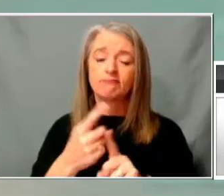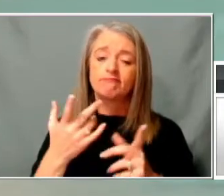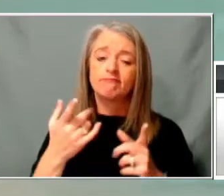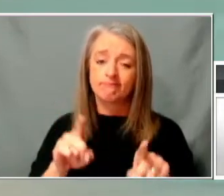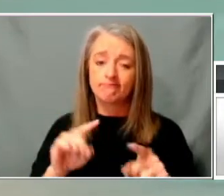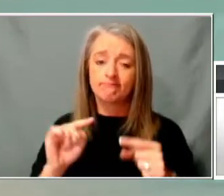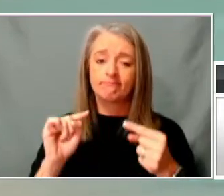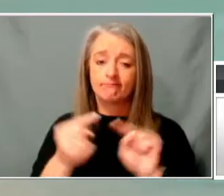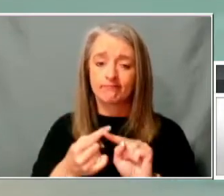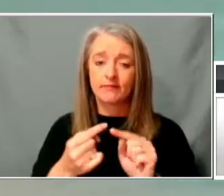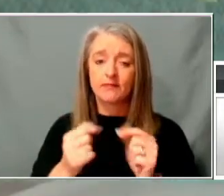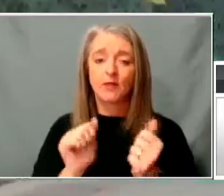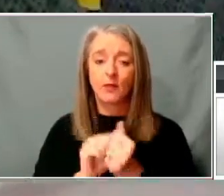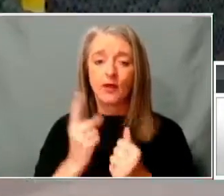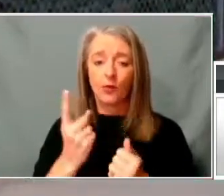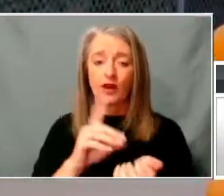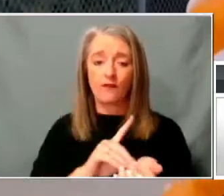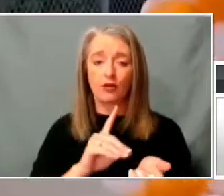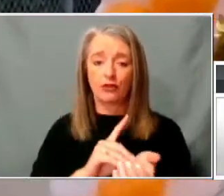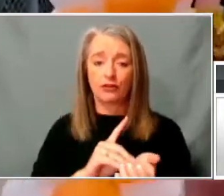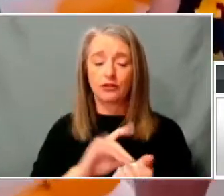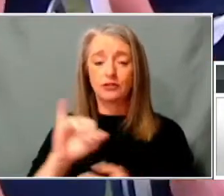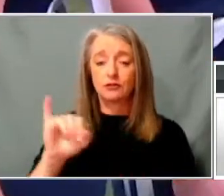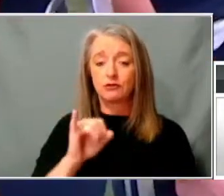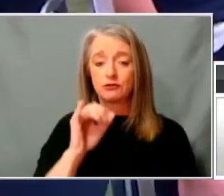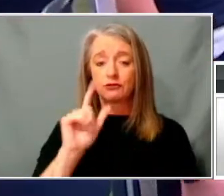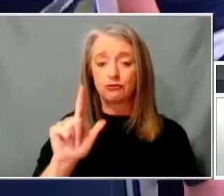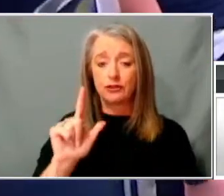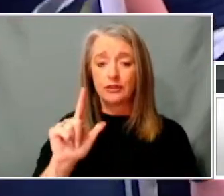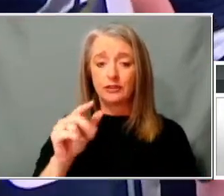Jill Chadwick has that story.